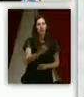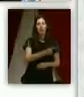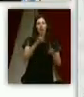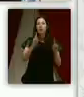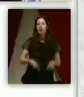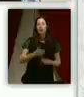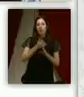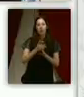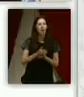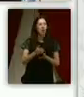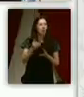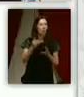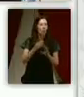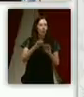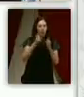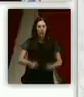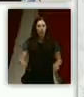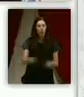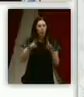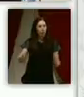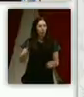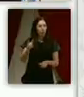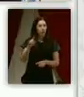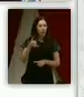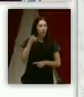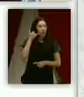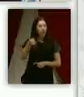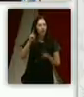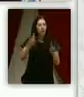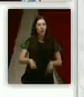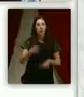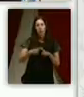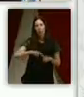answered. The volume, it's very important.